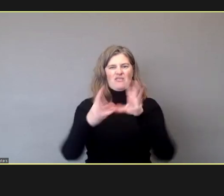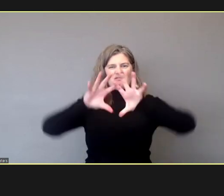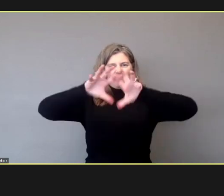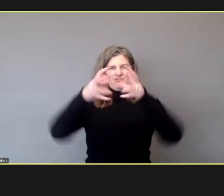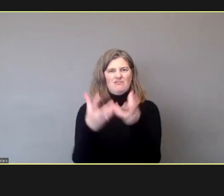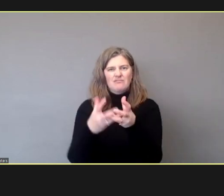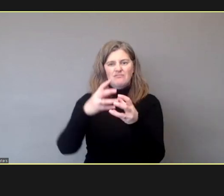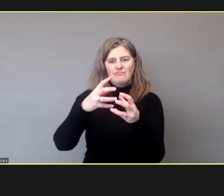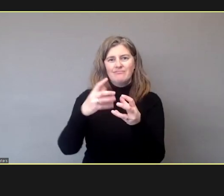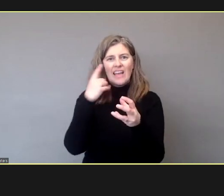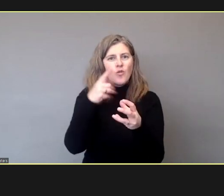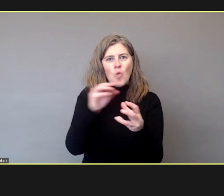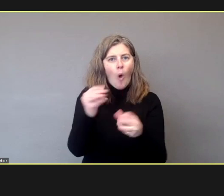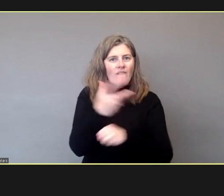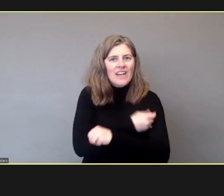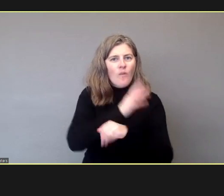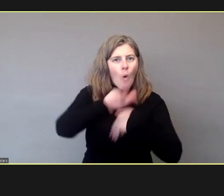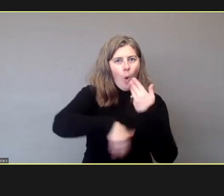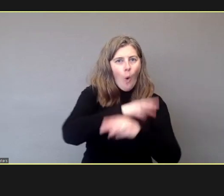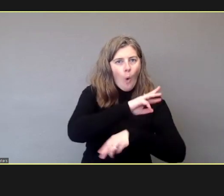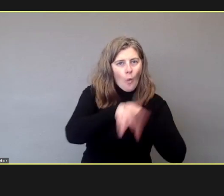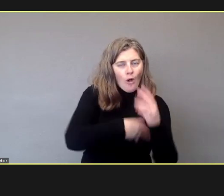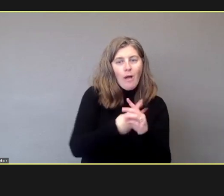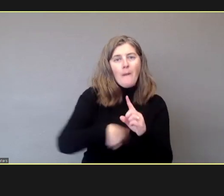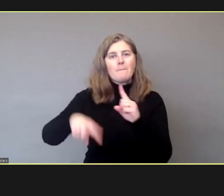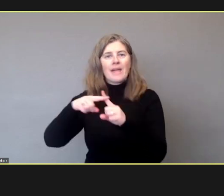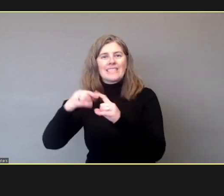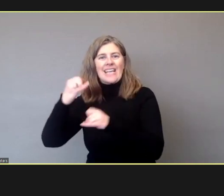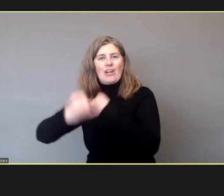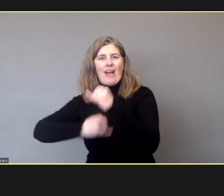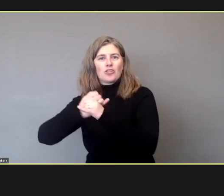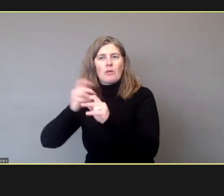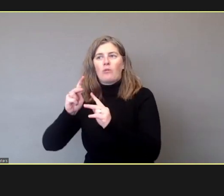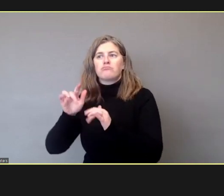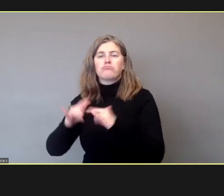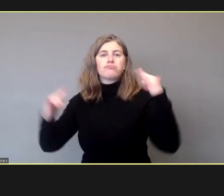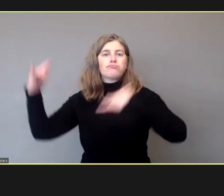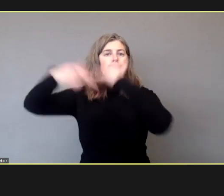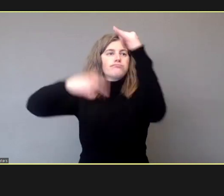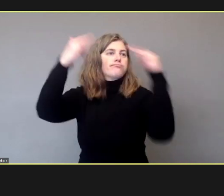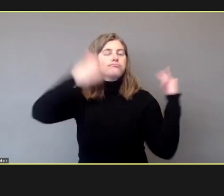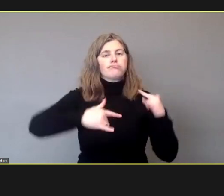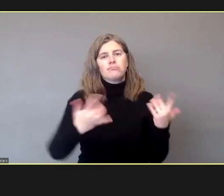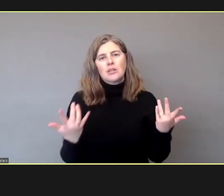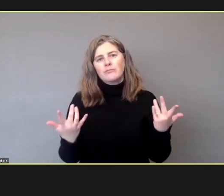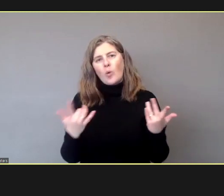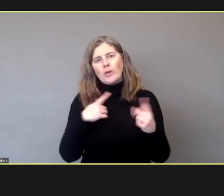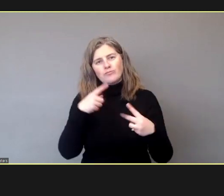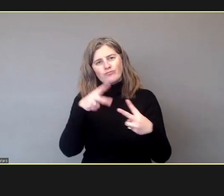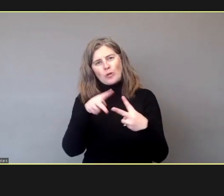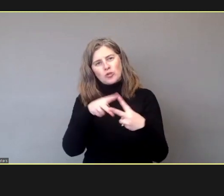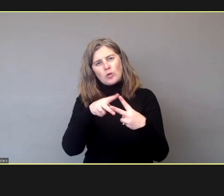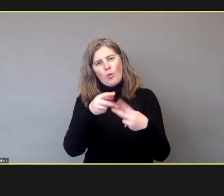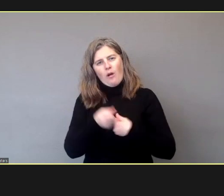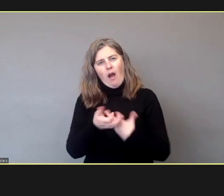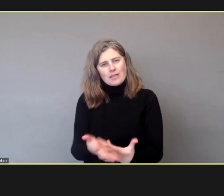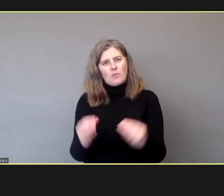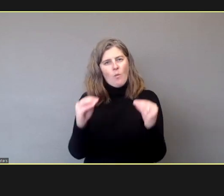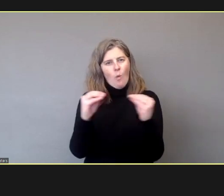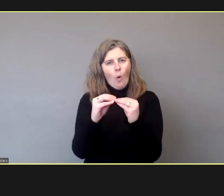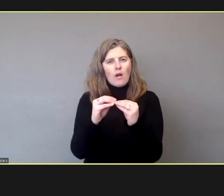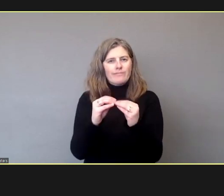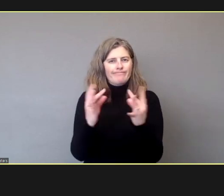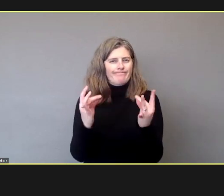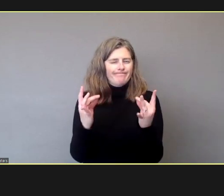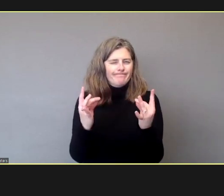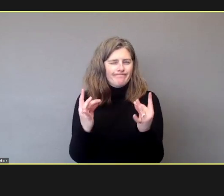world vaccinated, plus the presence of international travel. So I think that gets to